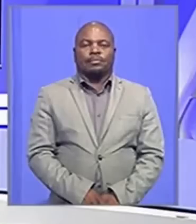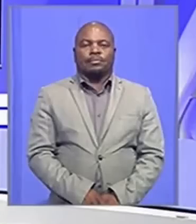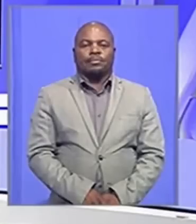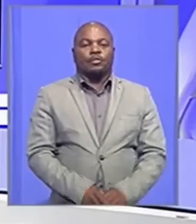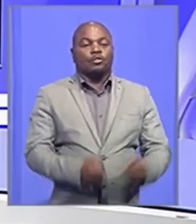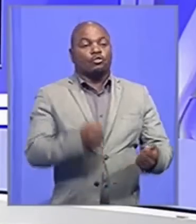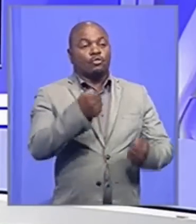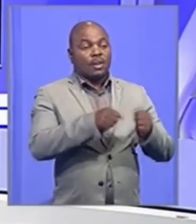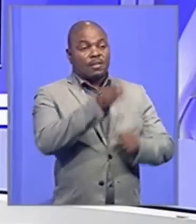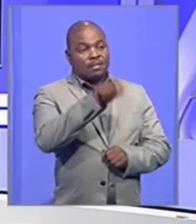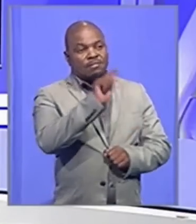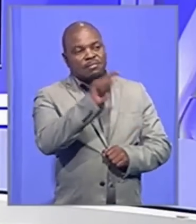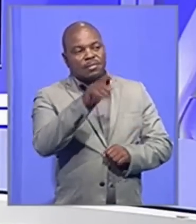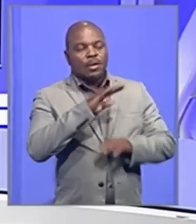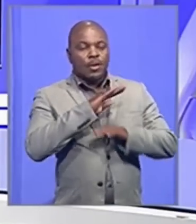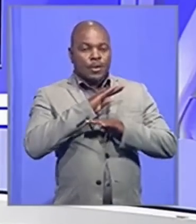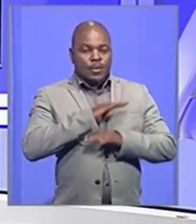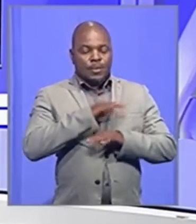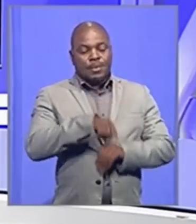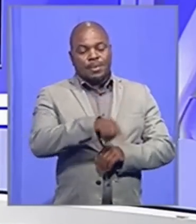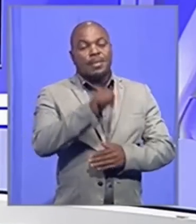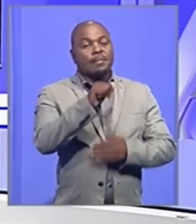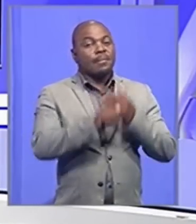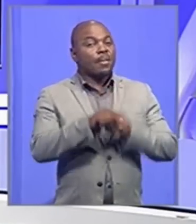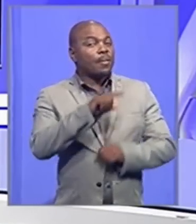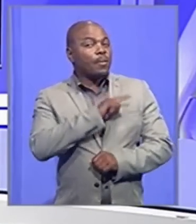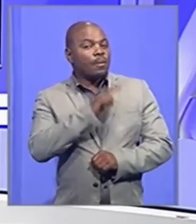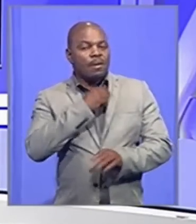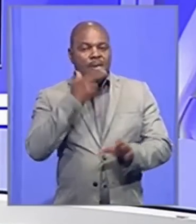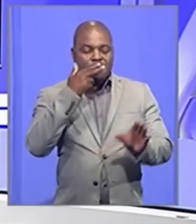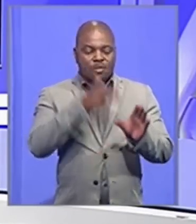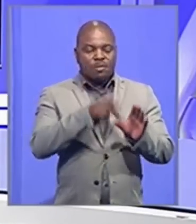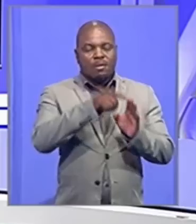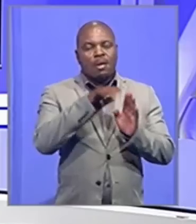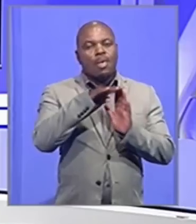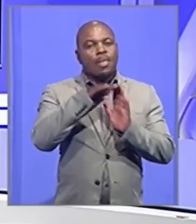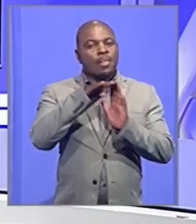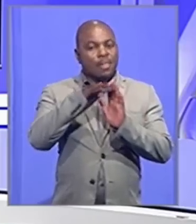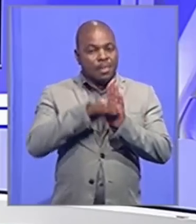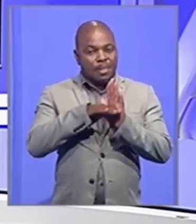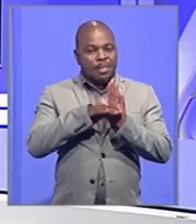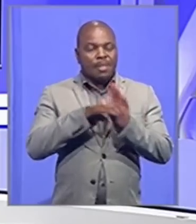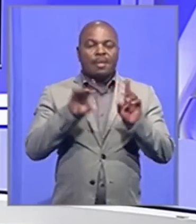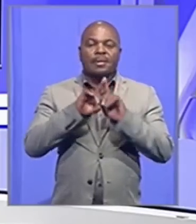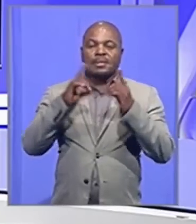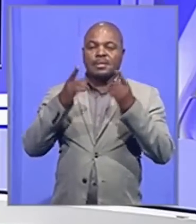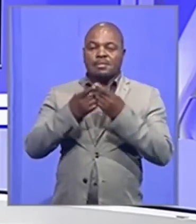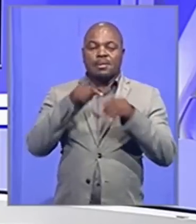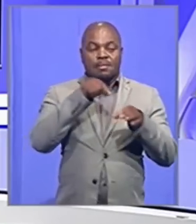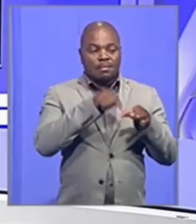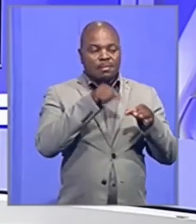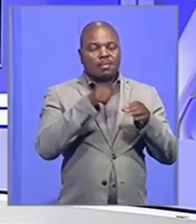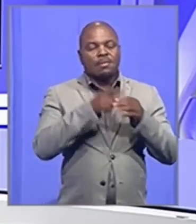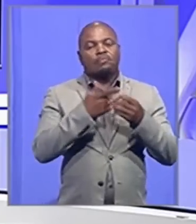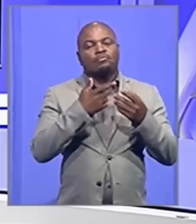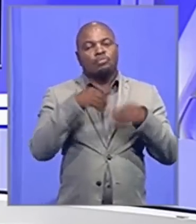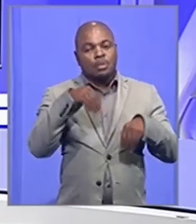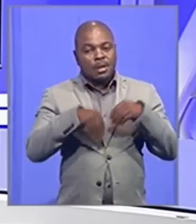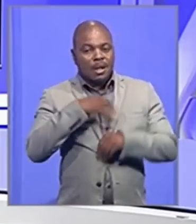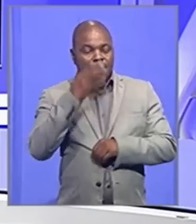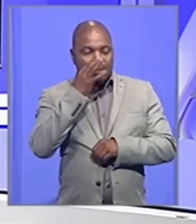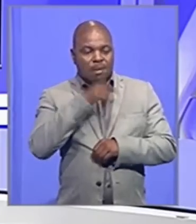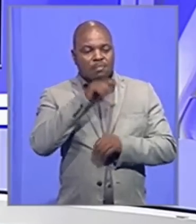Bakgweetsi ba tlile go imologa go senene kgwedi eno jaaka tlhotlhwa ya lookwane e fokotsega. Lefapha la Diminerale la re tlhotlhwa ya lookwane e tlile